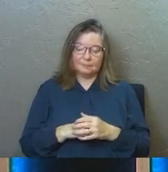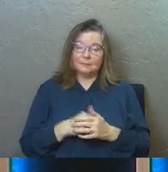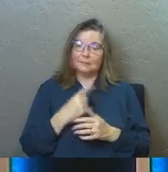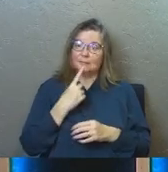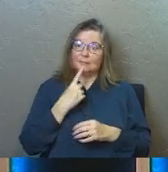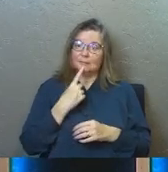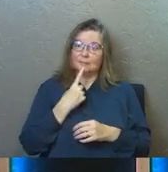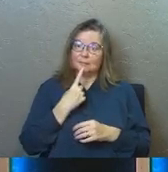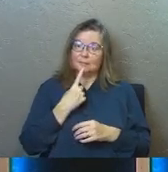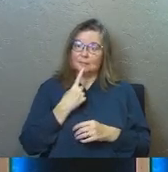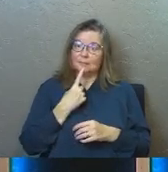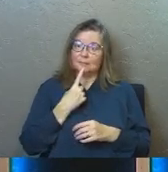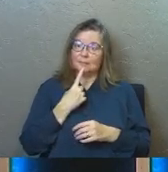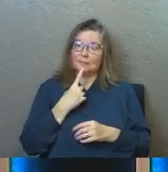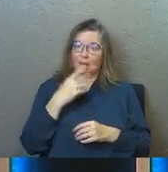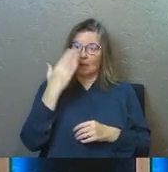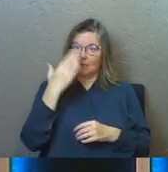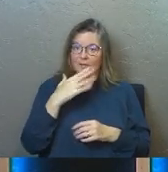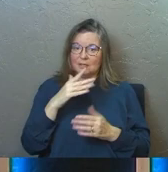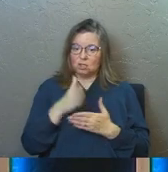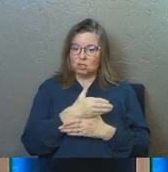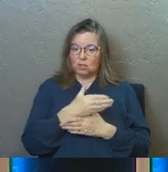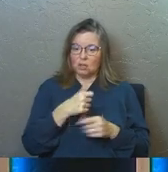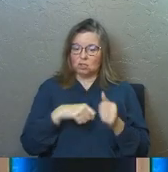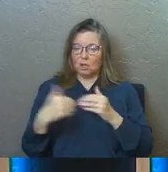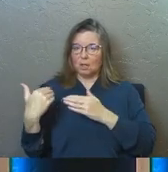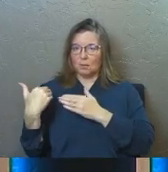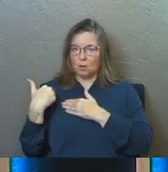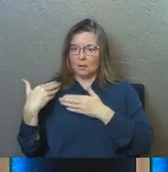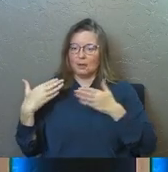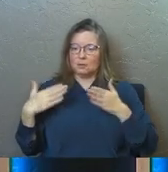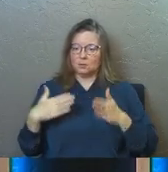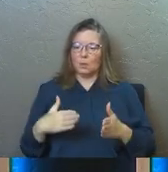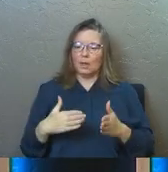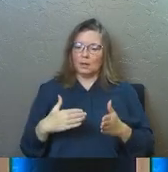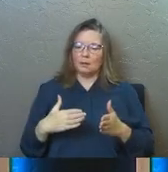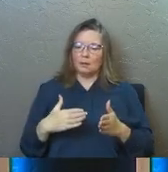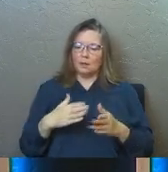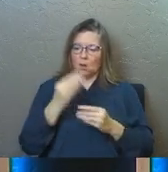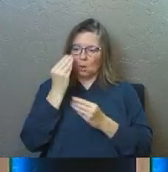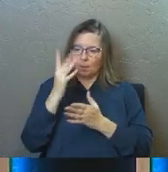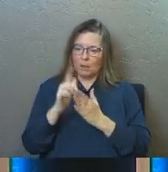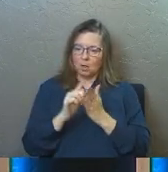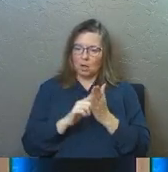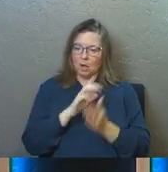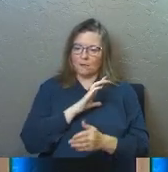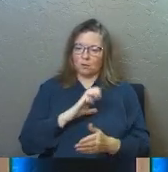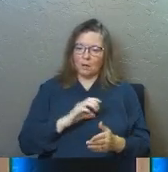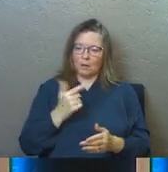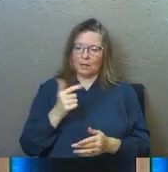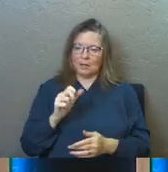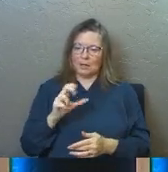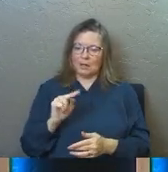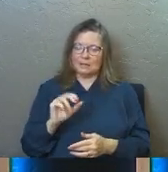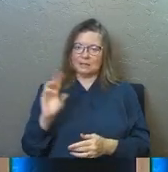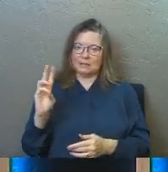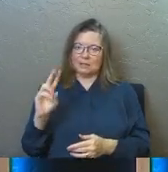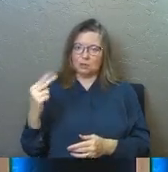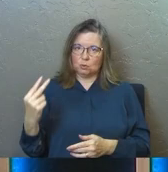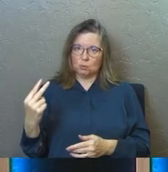So it says... On the face there, it says, share each other's burdens, and in this way, obey the law of Christ. Galatians 6:2, we talked about